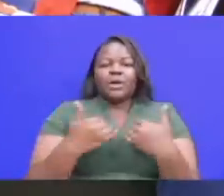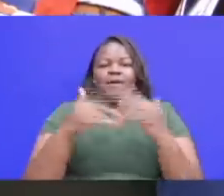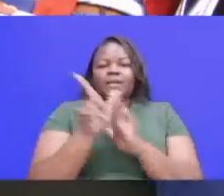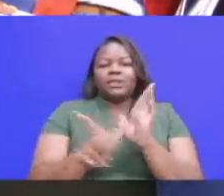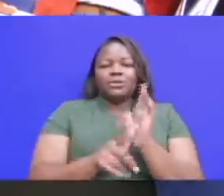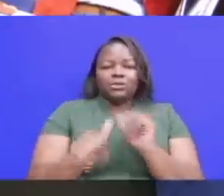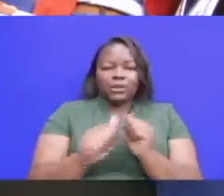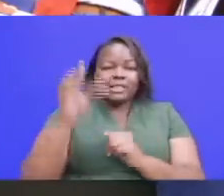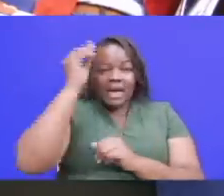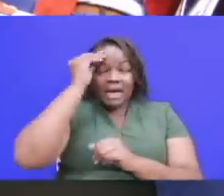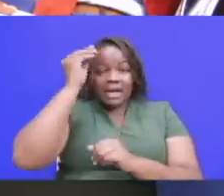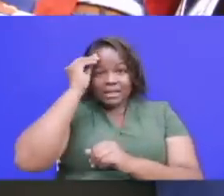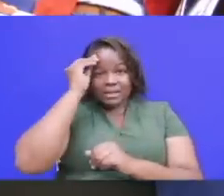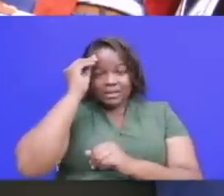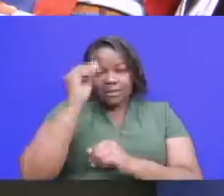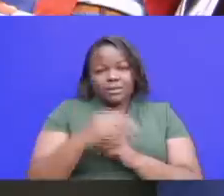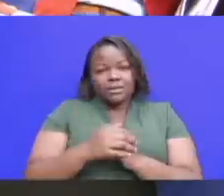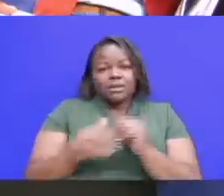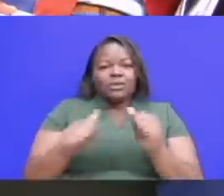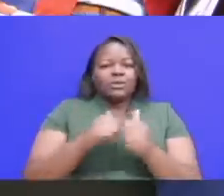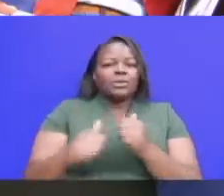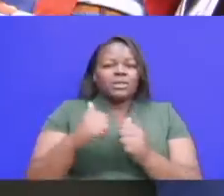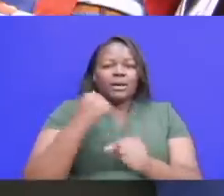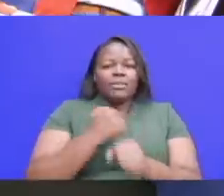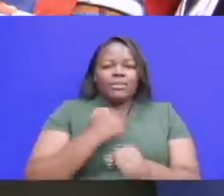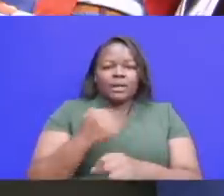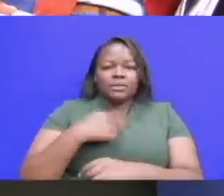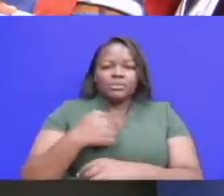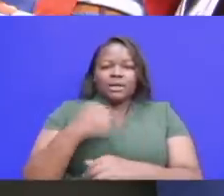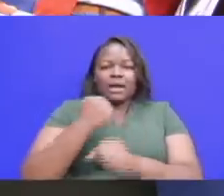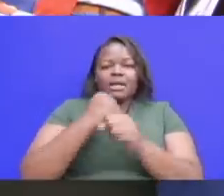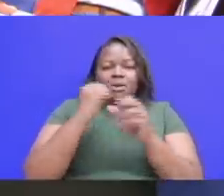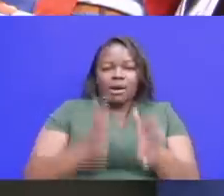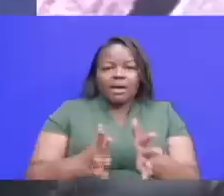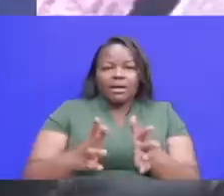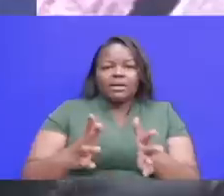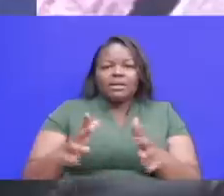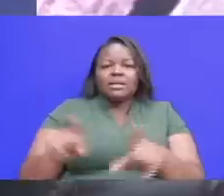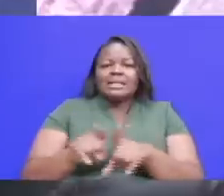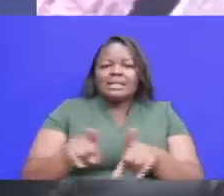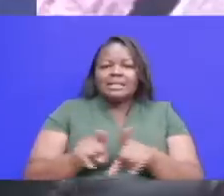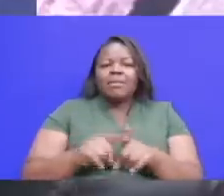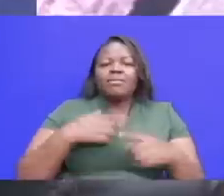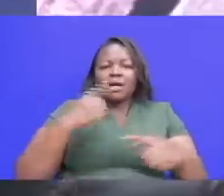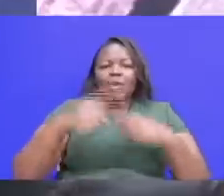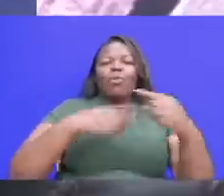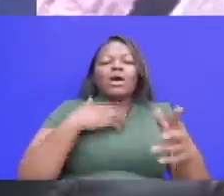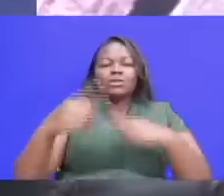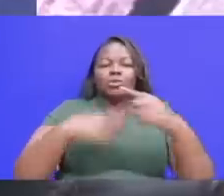here, which are driving force even to me as a worker, I strive to be a worker